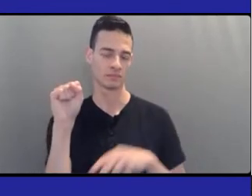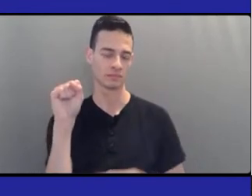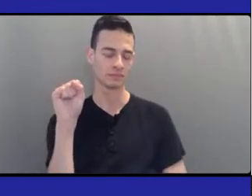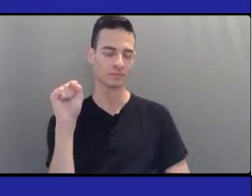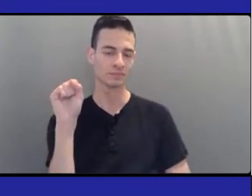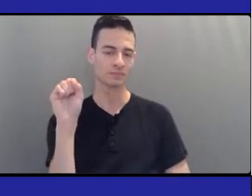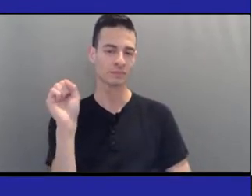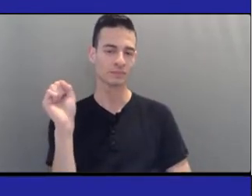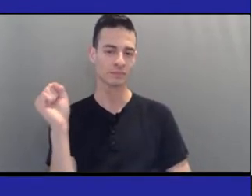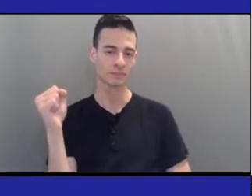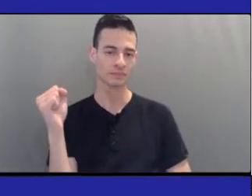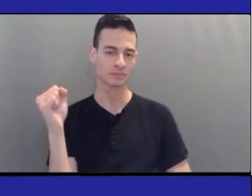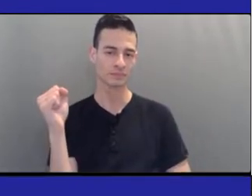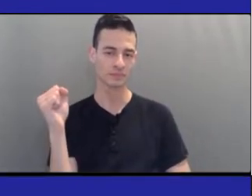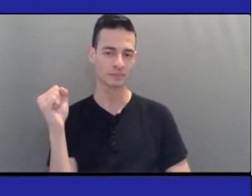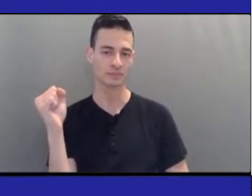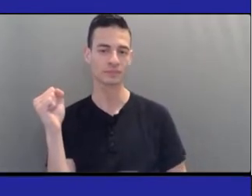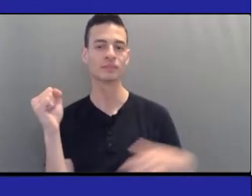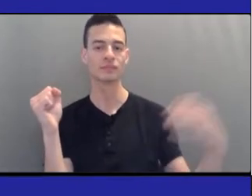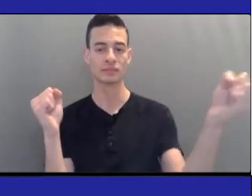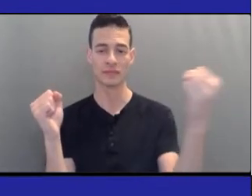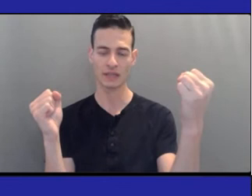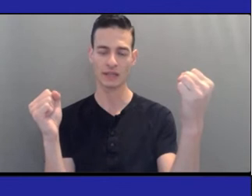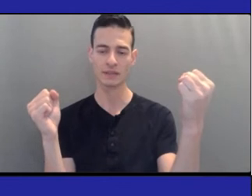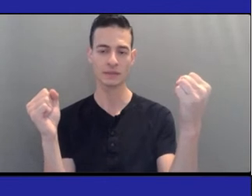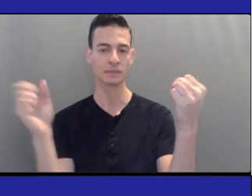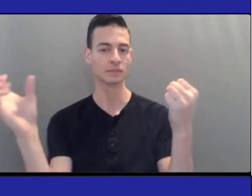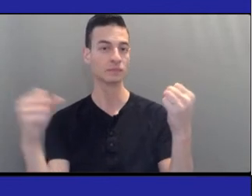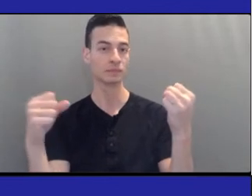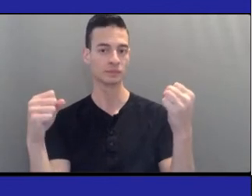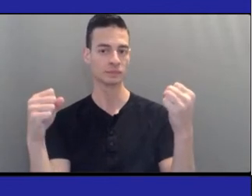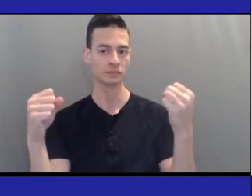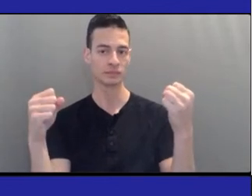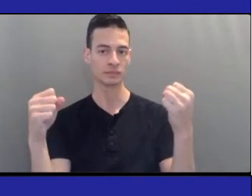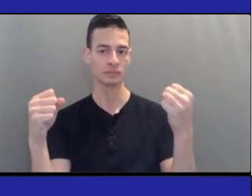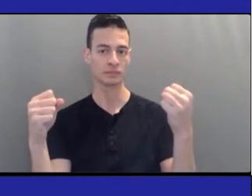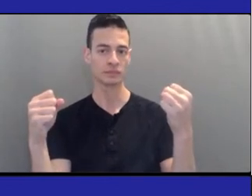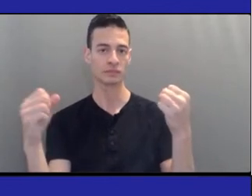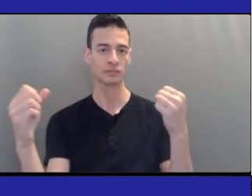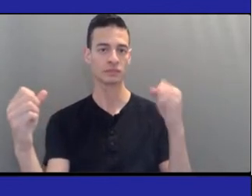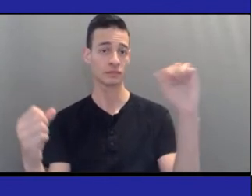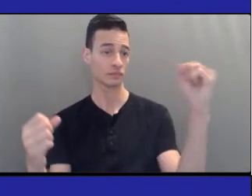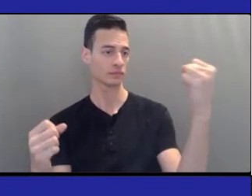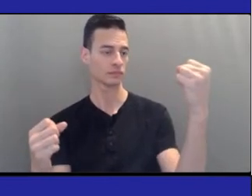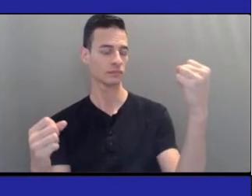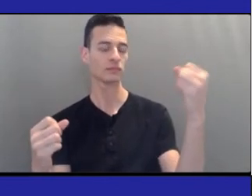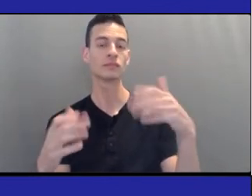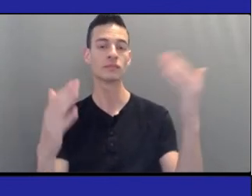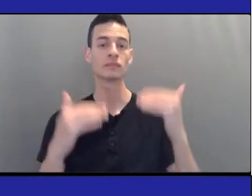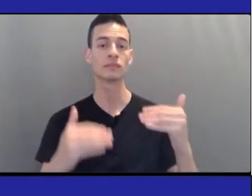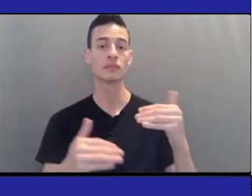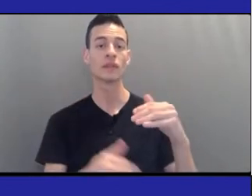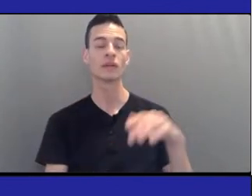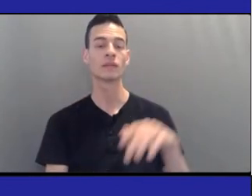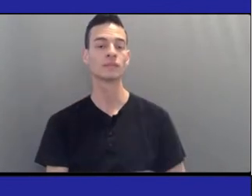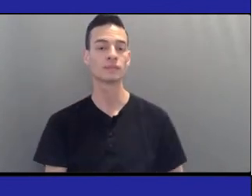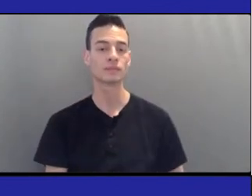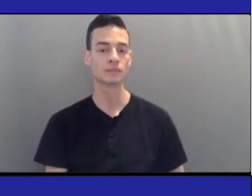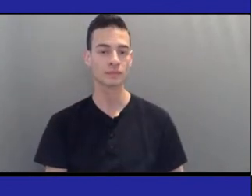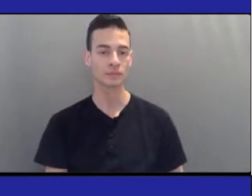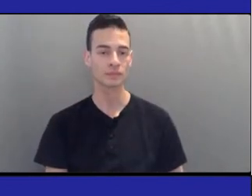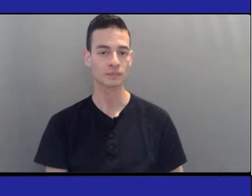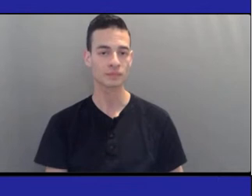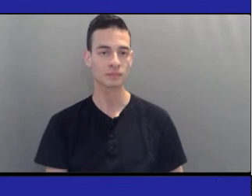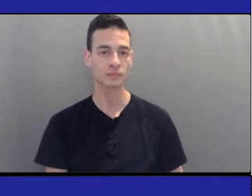Kelly? Yes. William Fisher? Yes. Barbara Lowe? Yes. Sally Hernandez Piñero? Yes. And Jackie Rowe Adams? Yes.